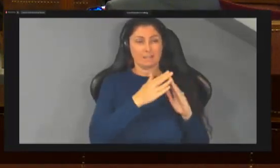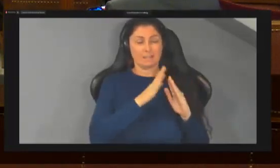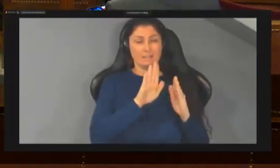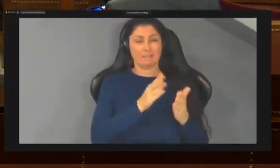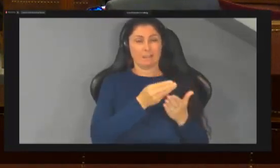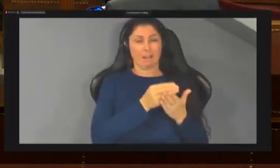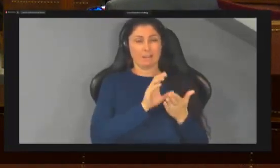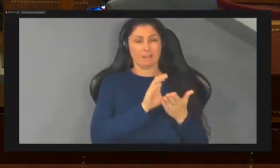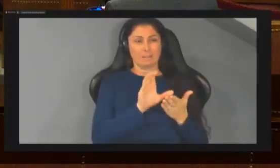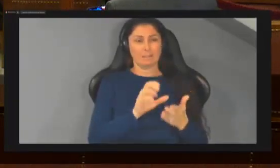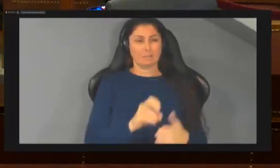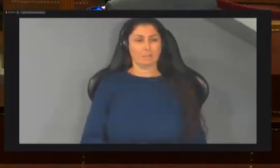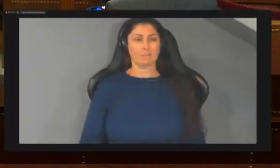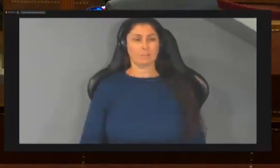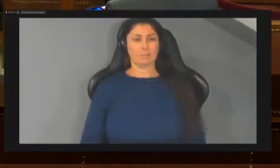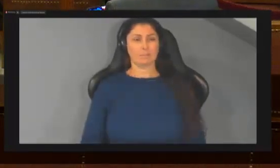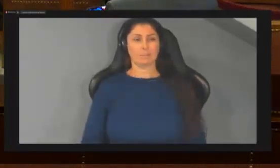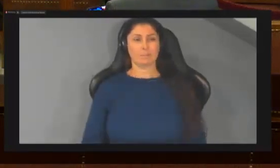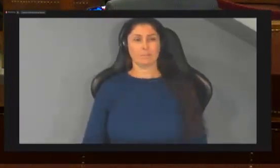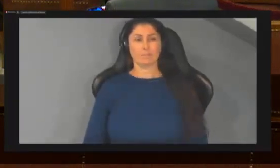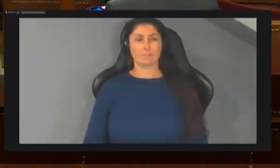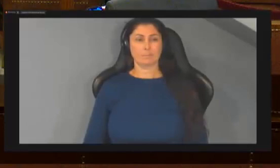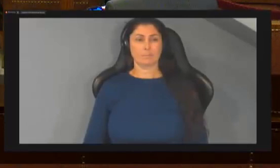yeah. Can I